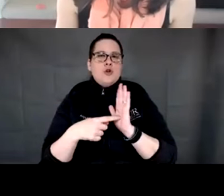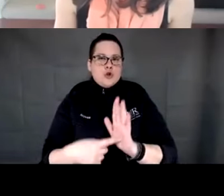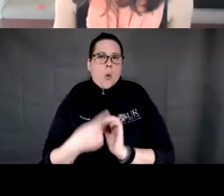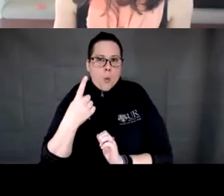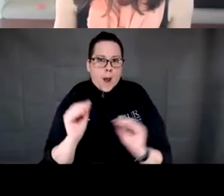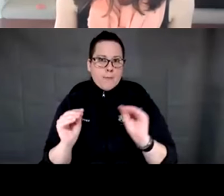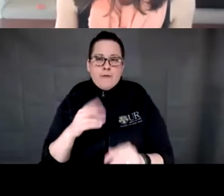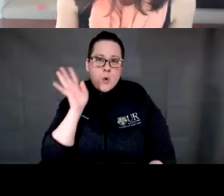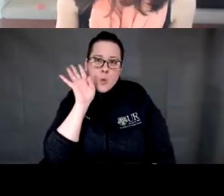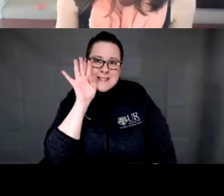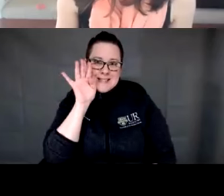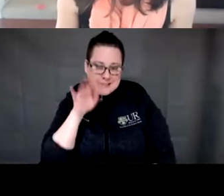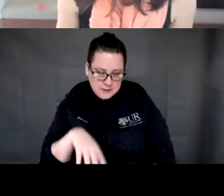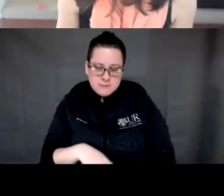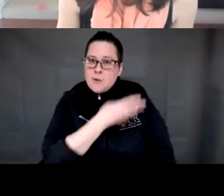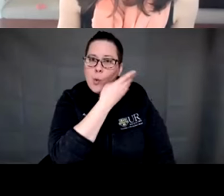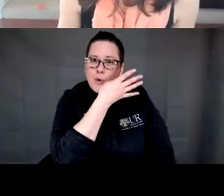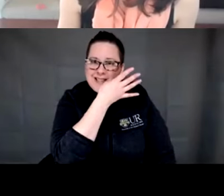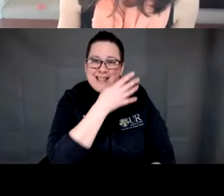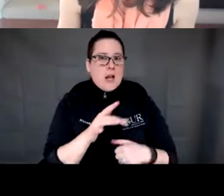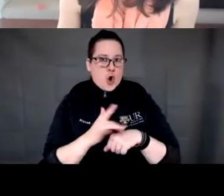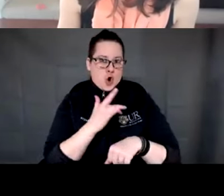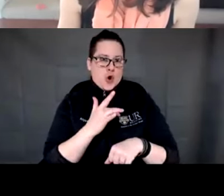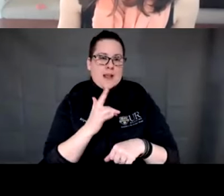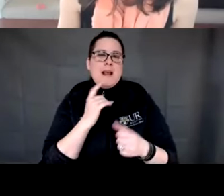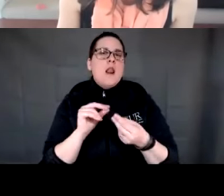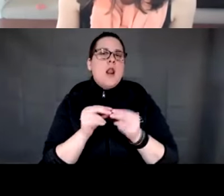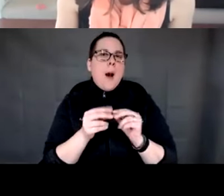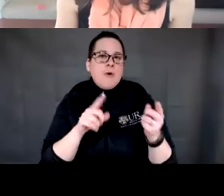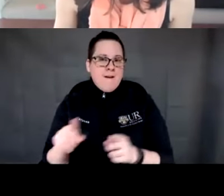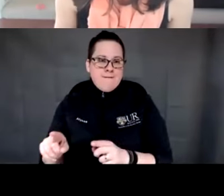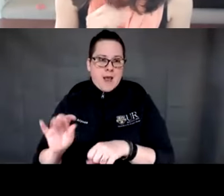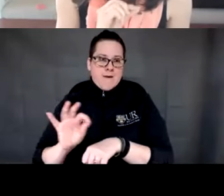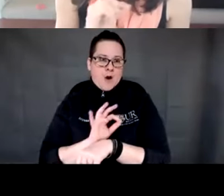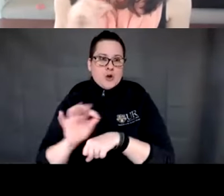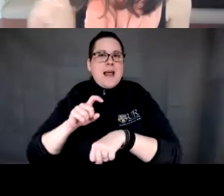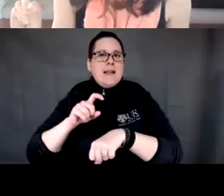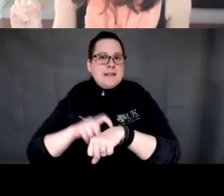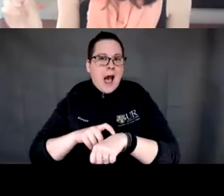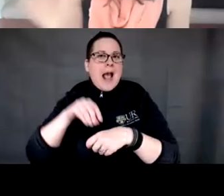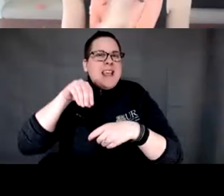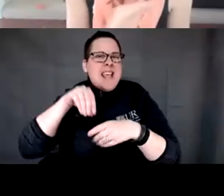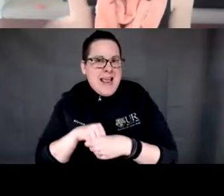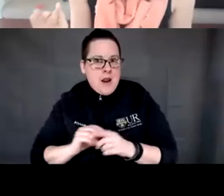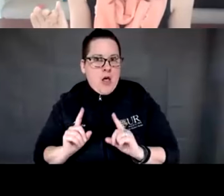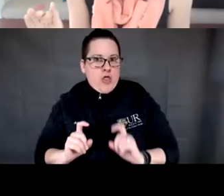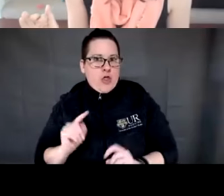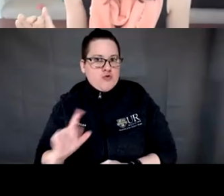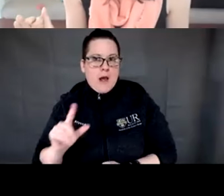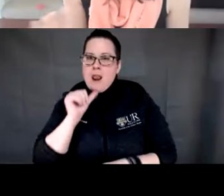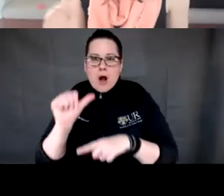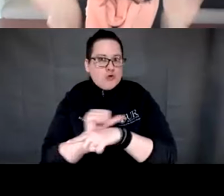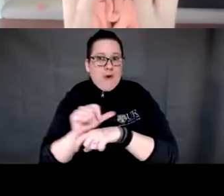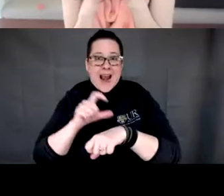movement. This is whisking. So this is whisking early. It's the number of events as a function of now time in the trial. Okay, so it's not training time on the